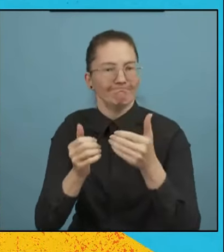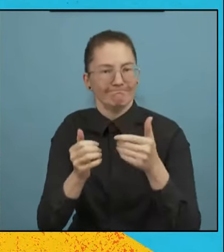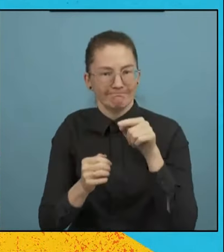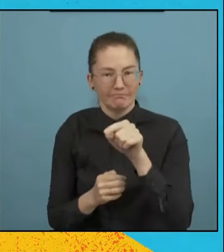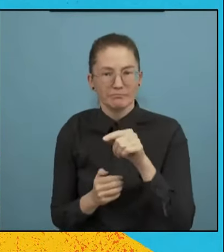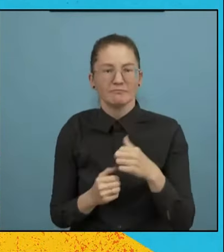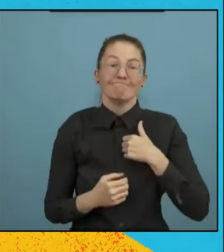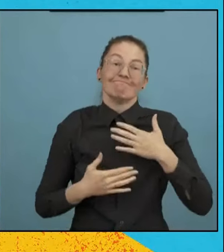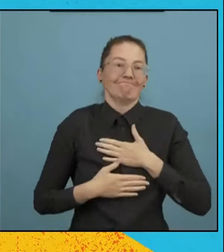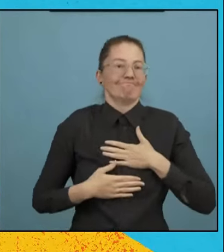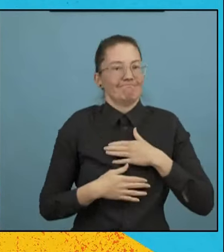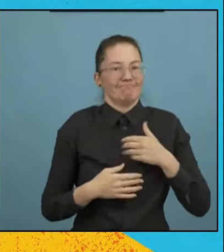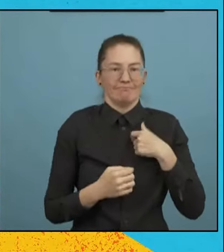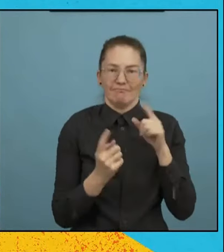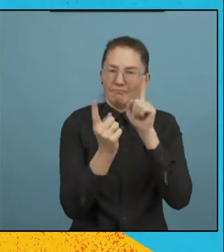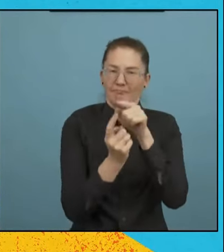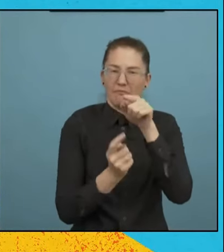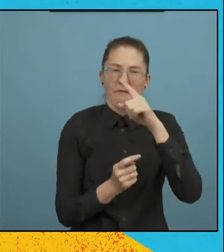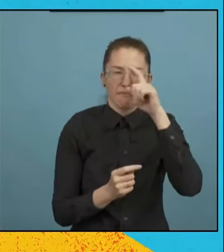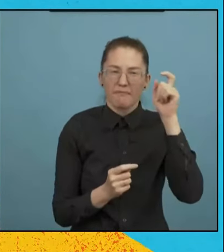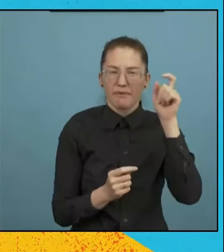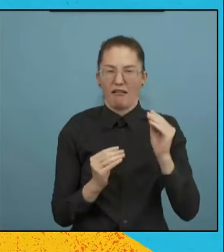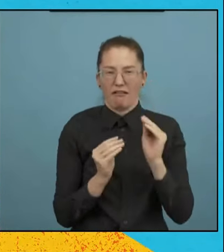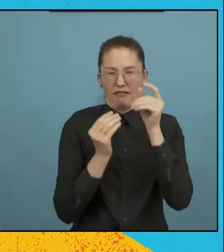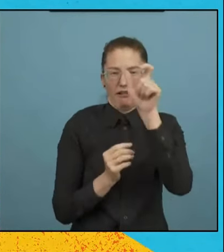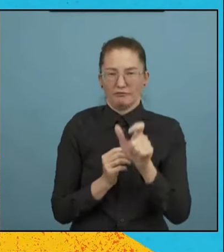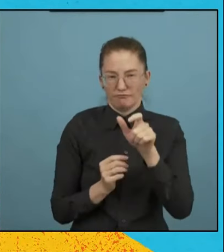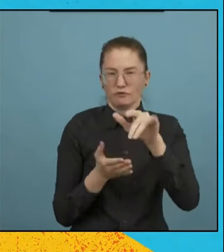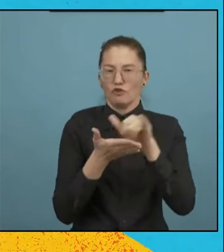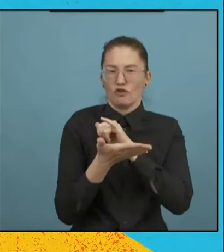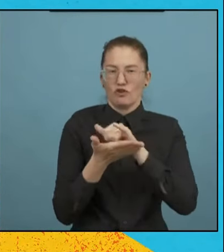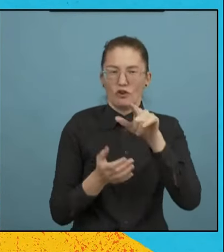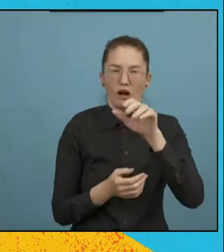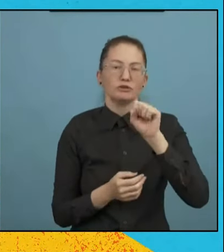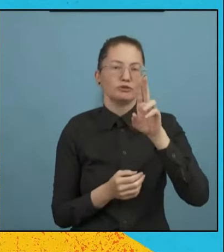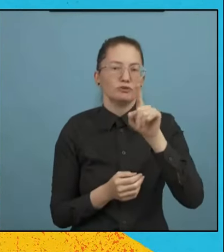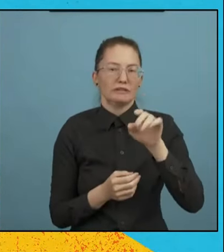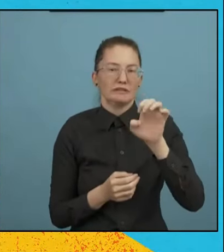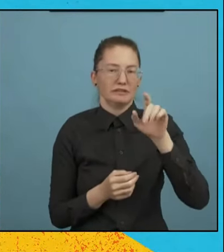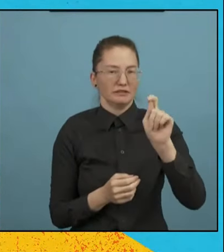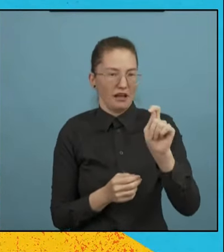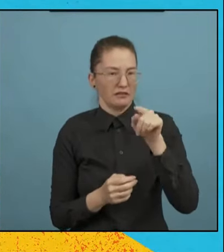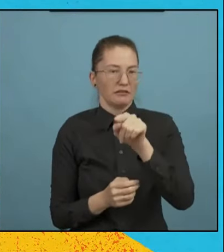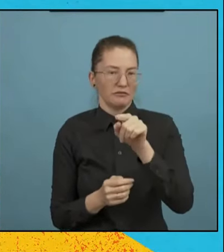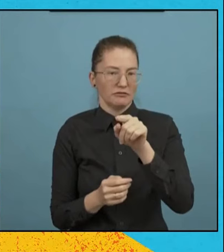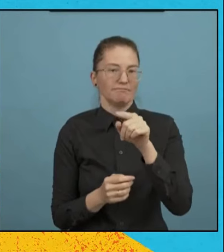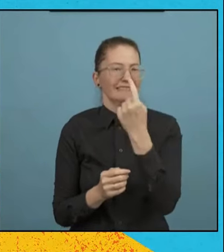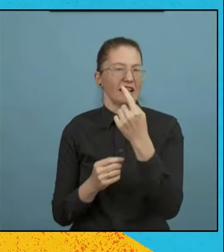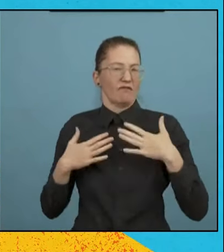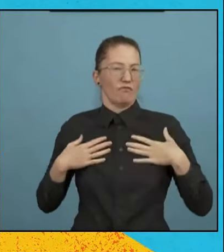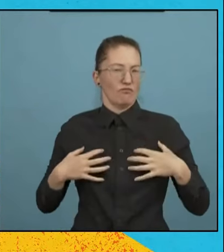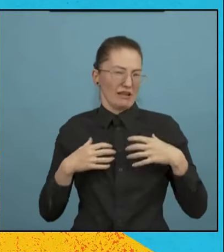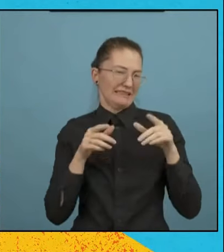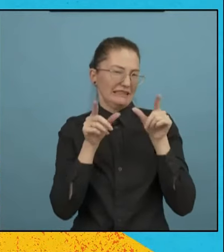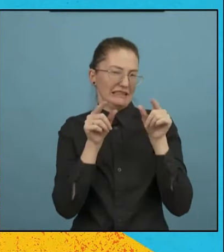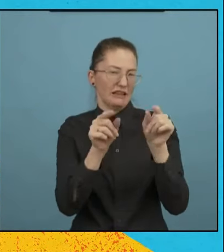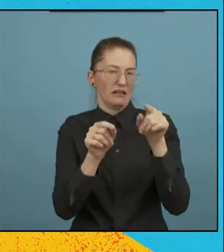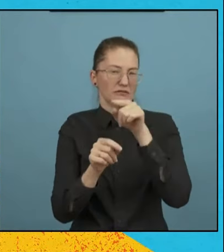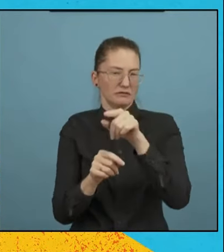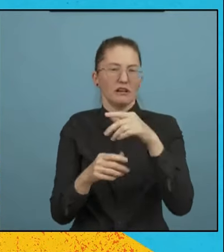transformation by mobilizing grassroots women in war-torn areas in Cameroon to organize for peace and